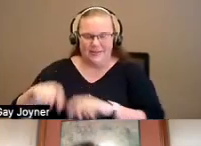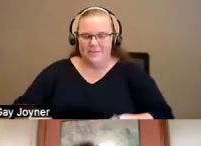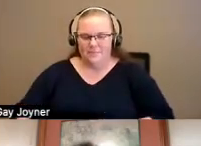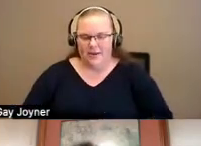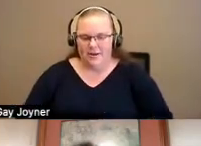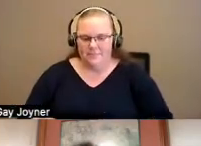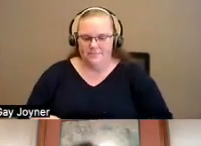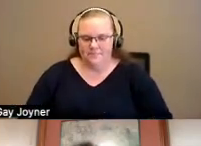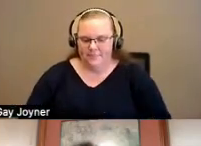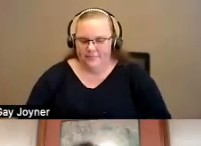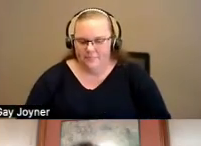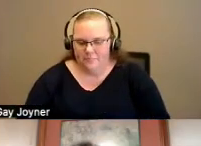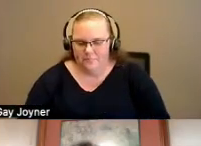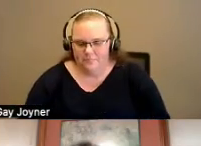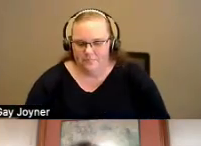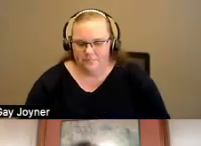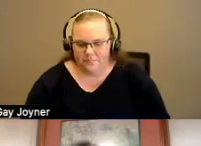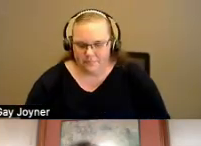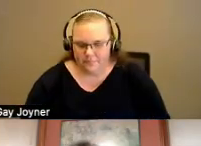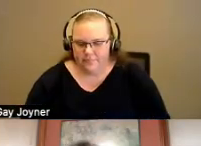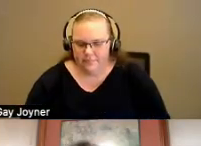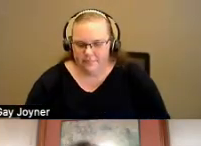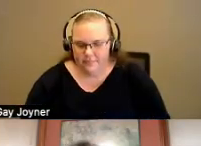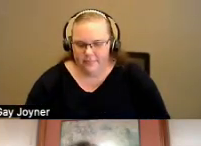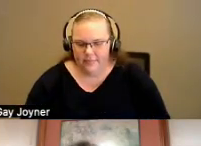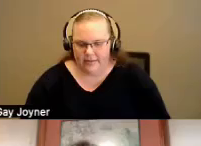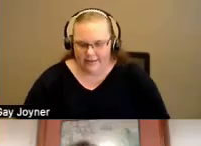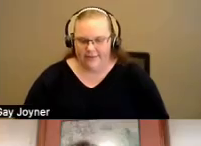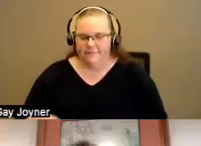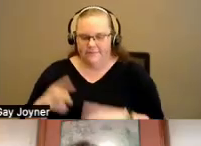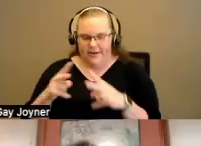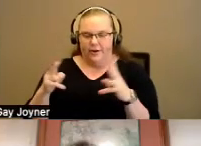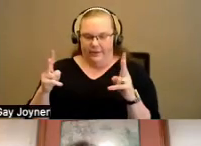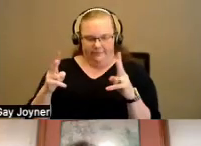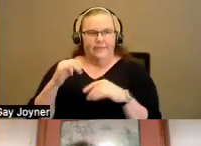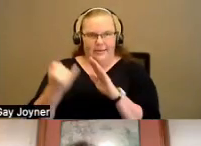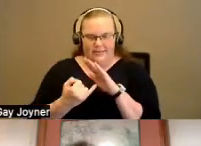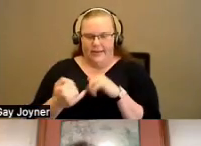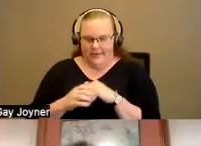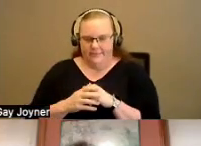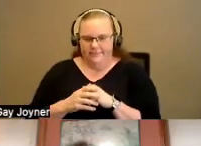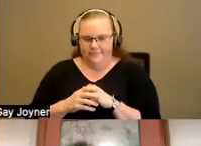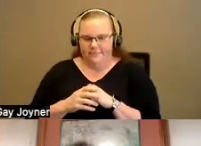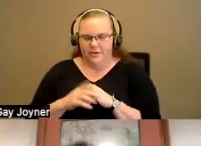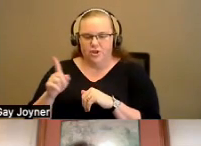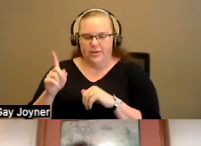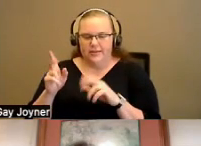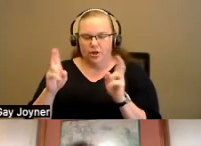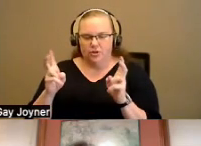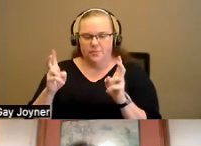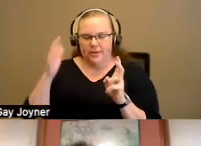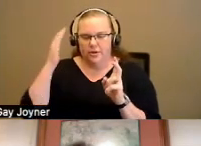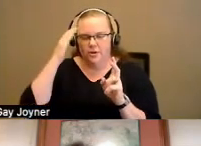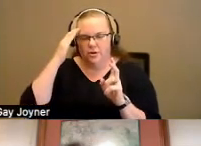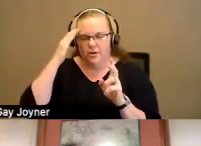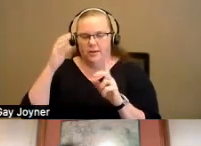words. Um, no, she is really clearly isolated in this painting. Very isolated. But she has